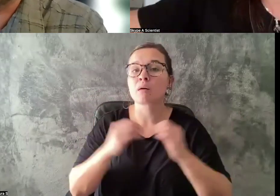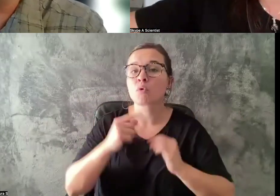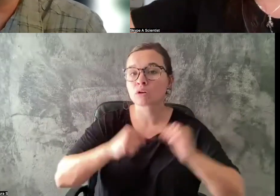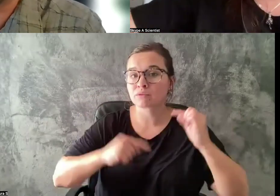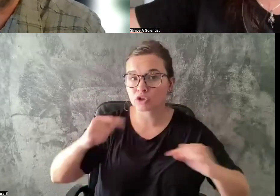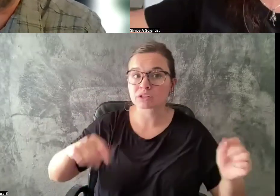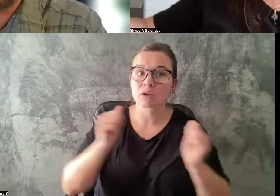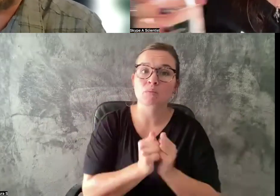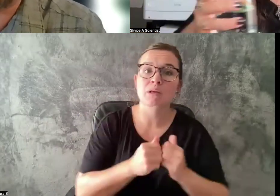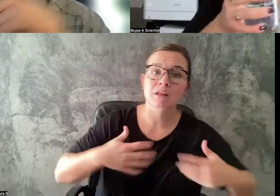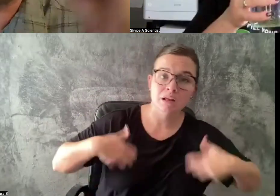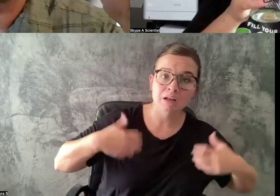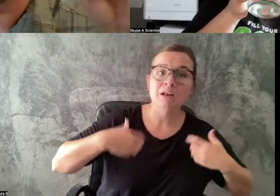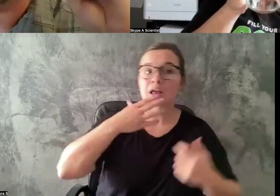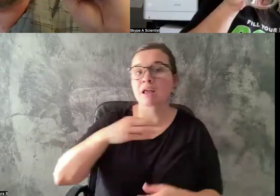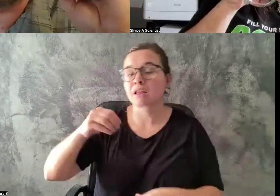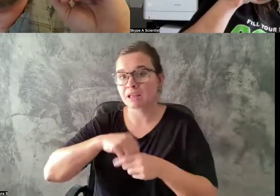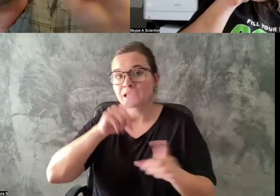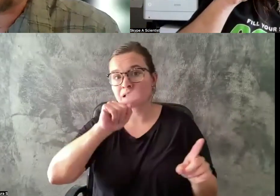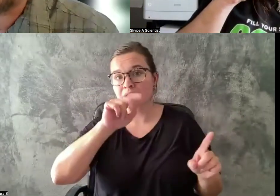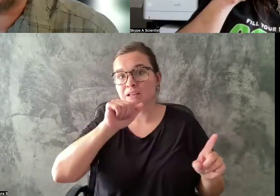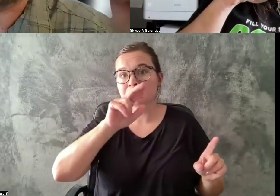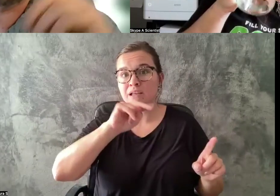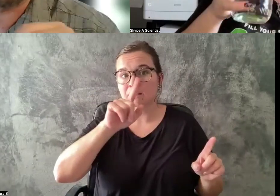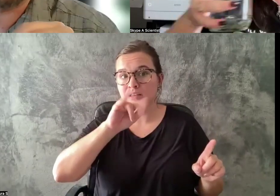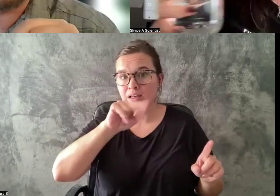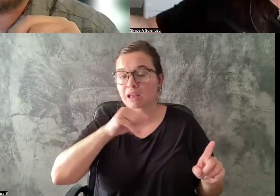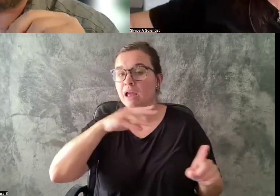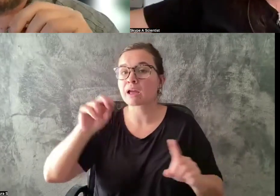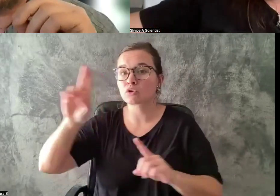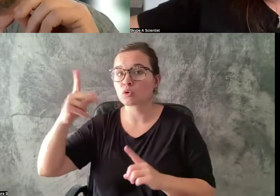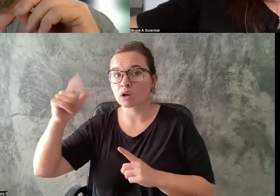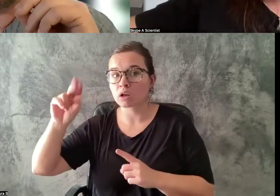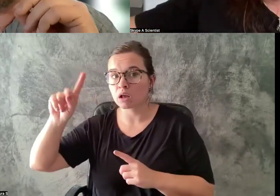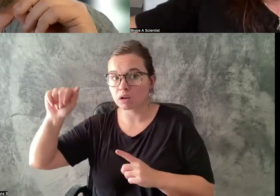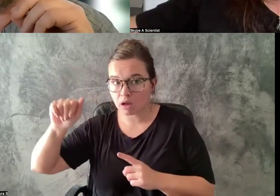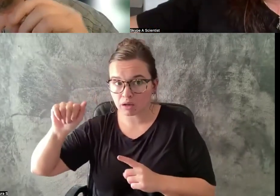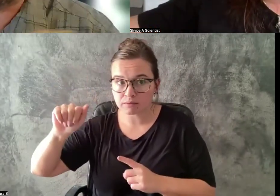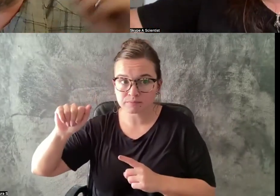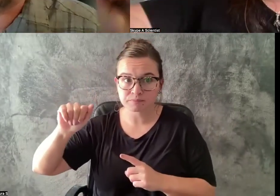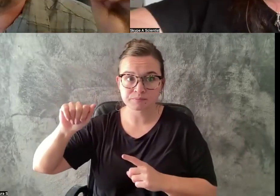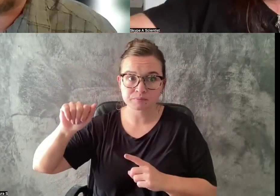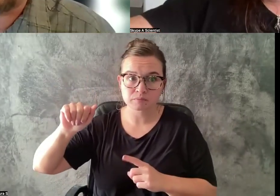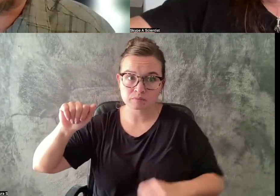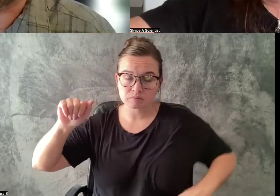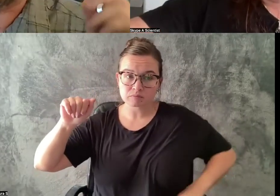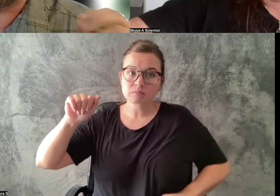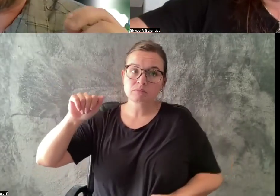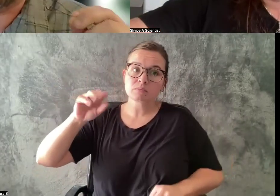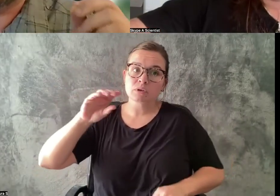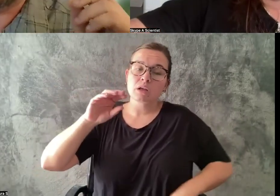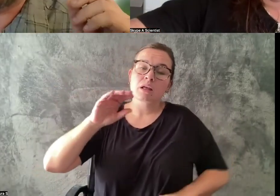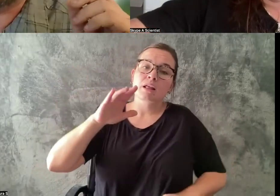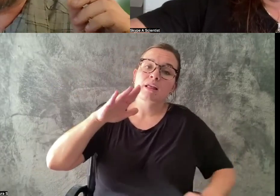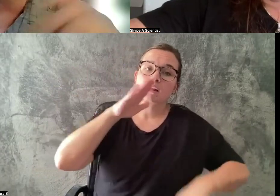diversity between chimpanzees in Tanzania and Uganda or uh, Tanzania and Senegal than